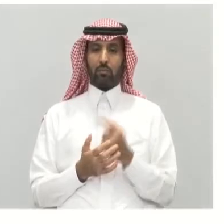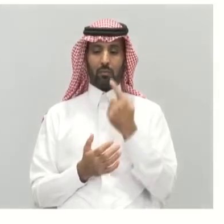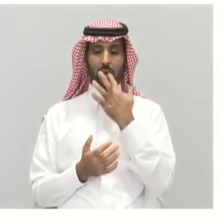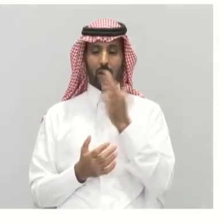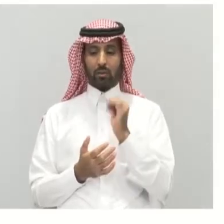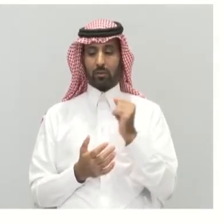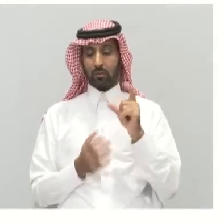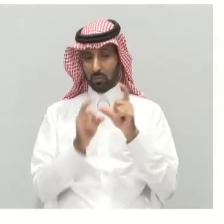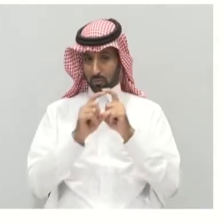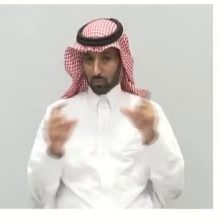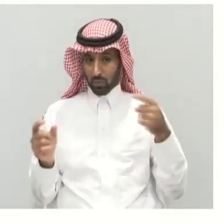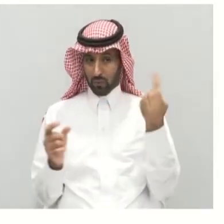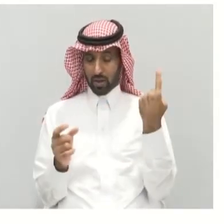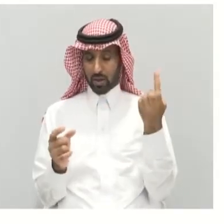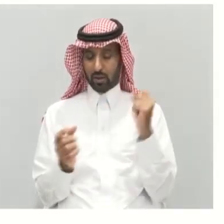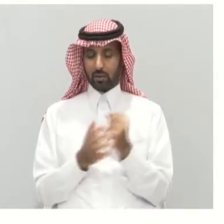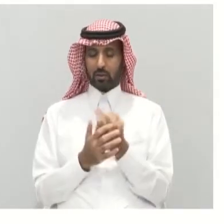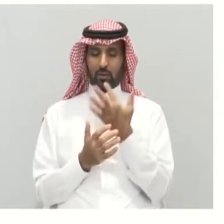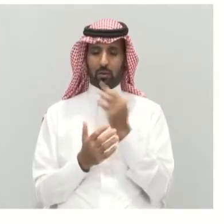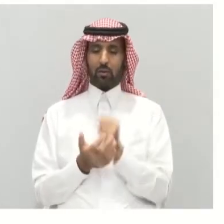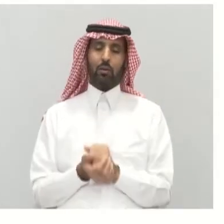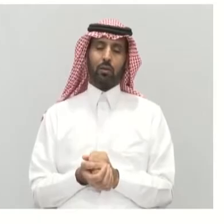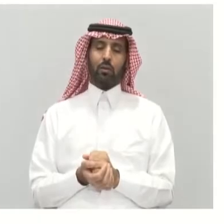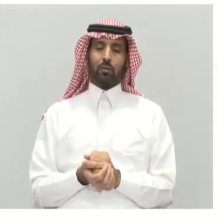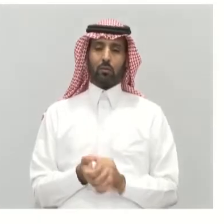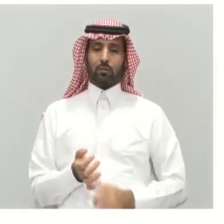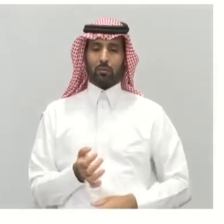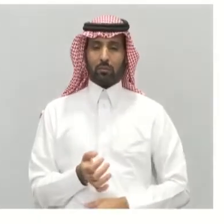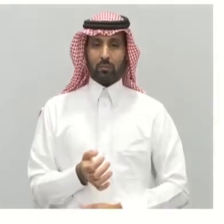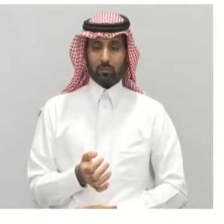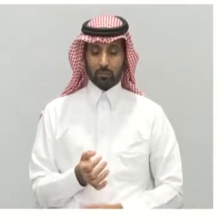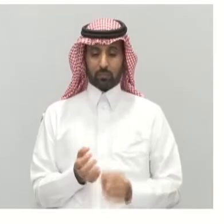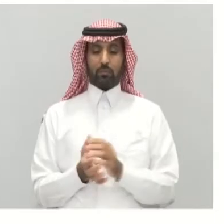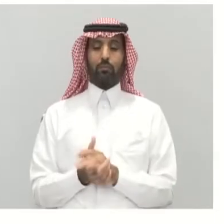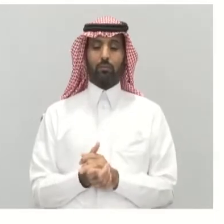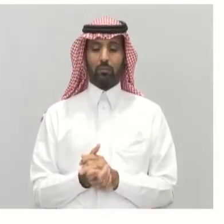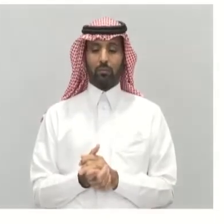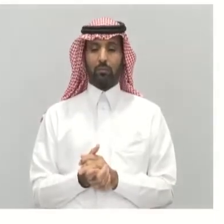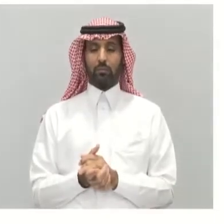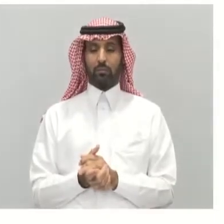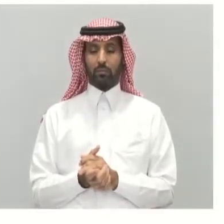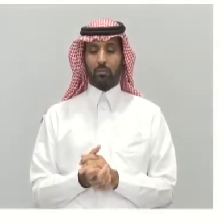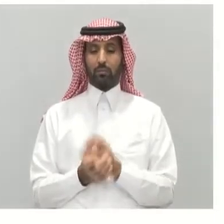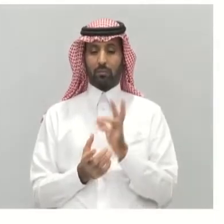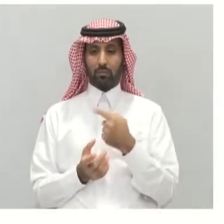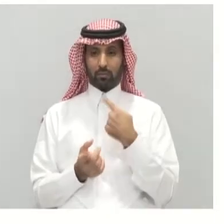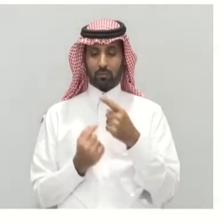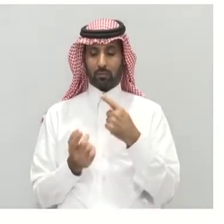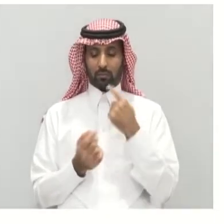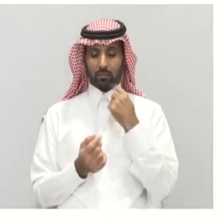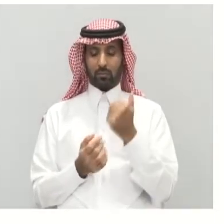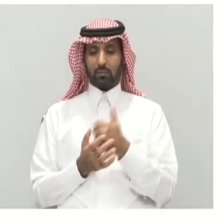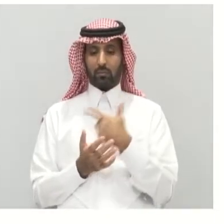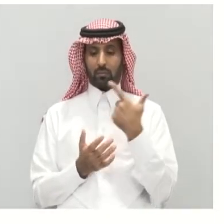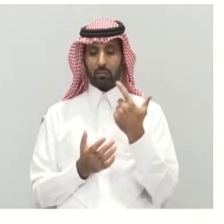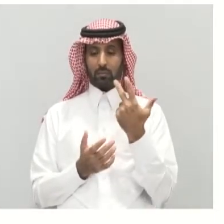The gap is 1 year from one grade to another. And here, they're talking about grade 7.